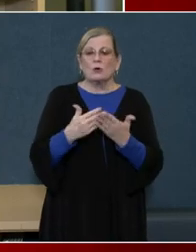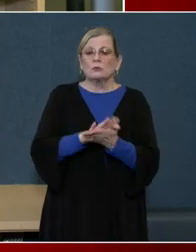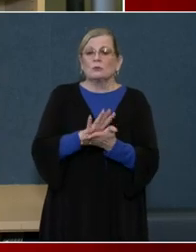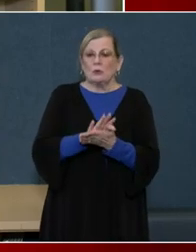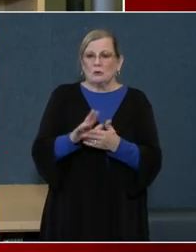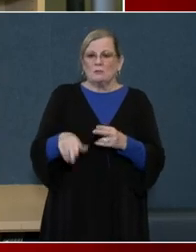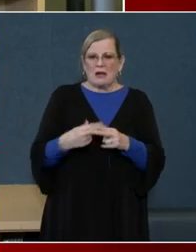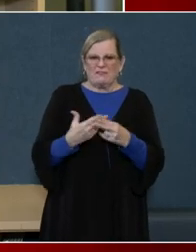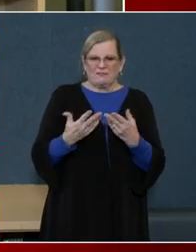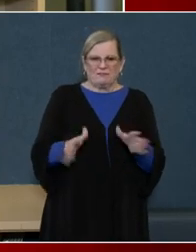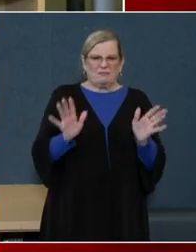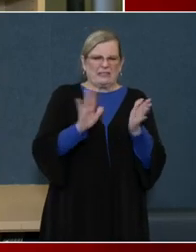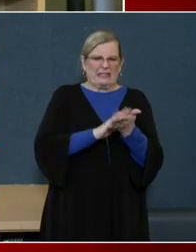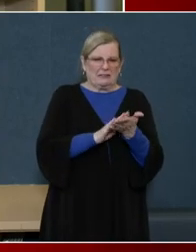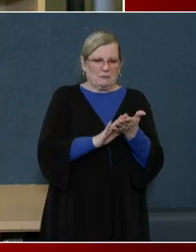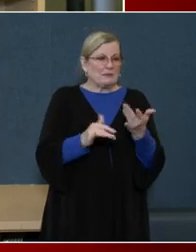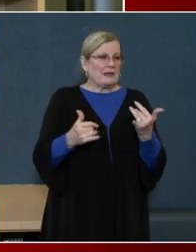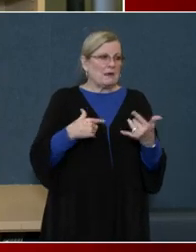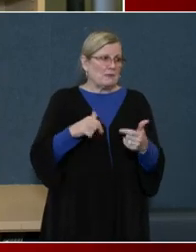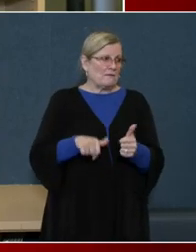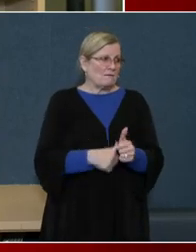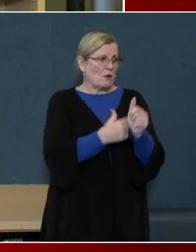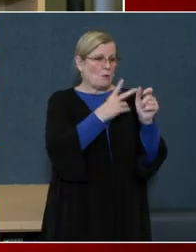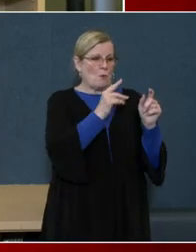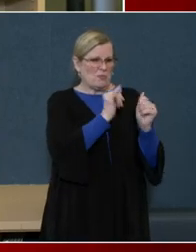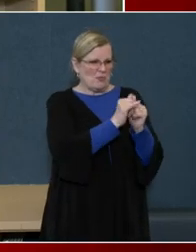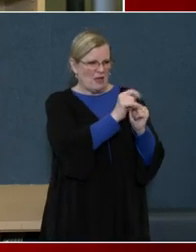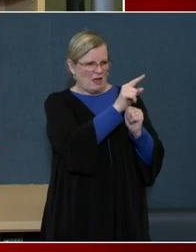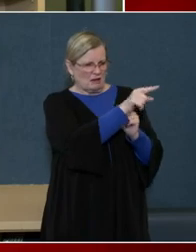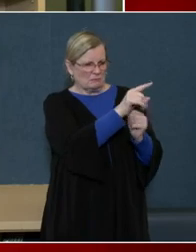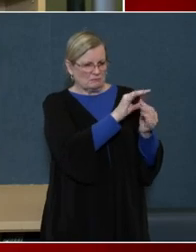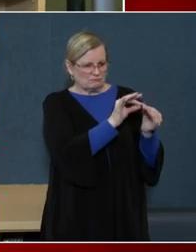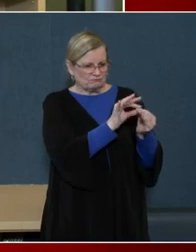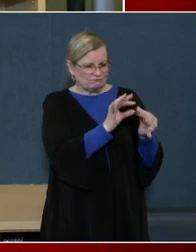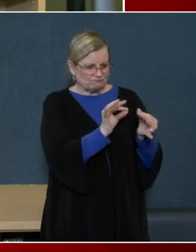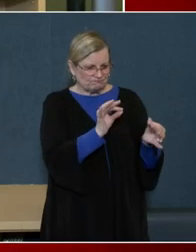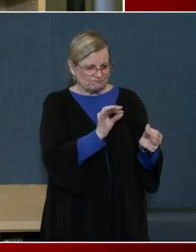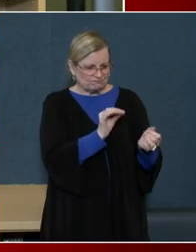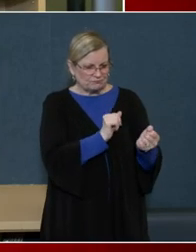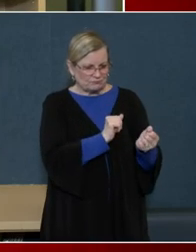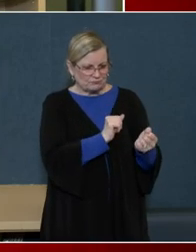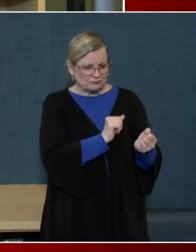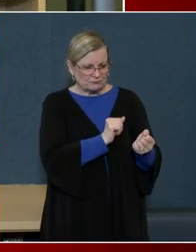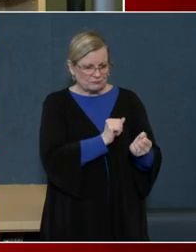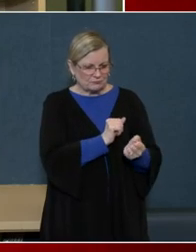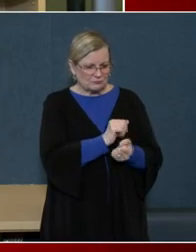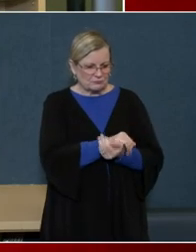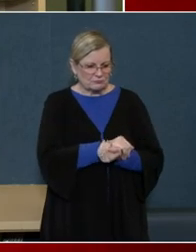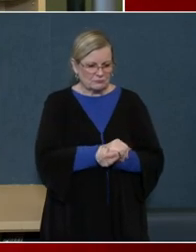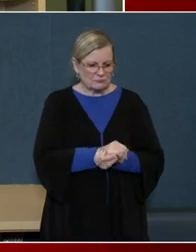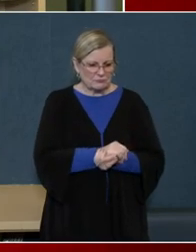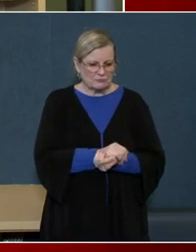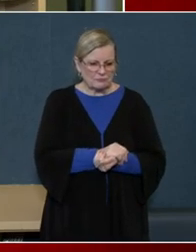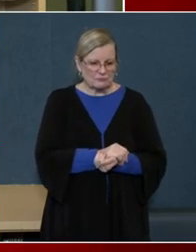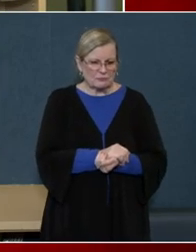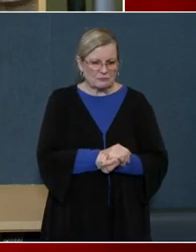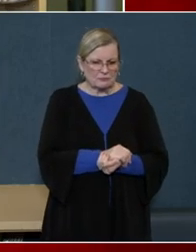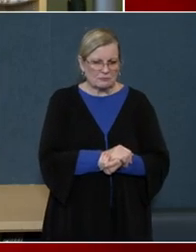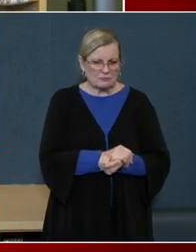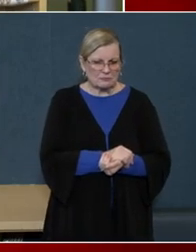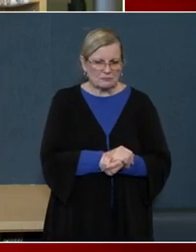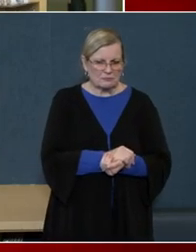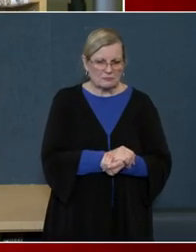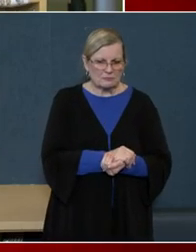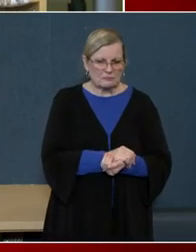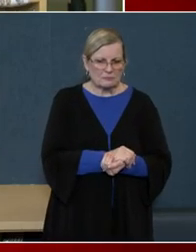up, there was a concern. Obviously, the Teachers Association, Teachers Union, Nurse Association have expressed concerns. One from the